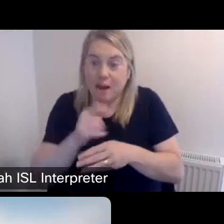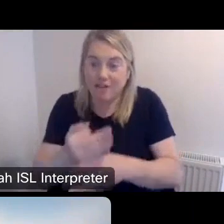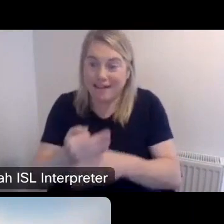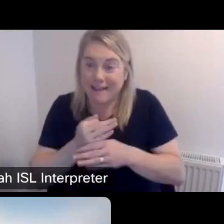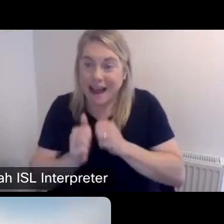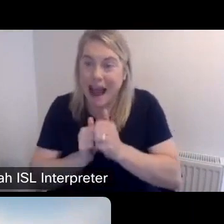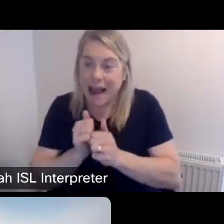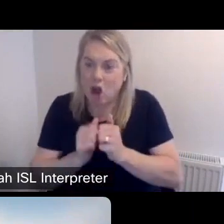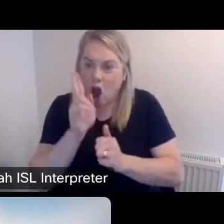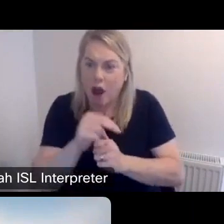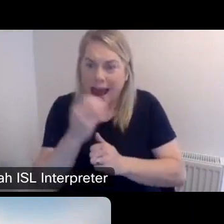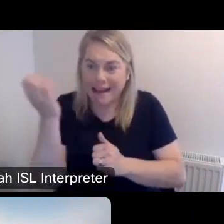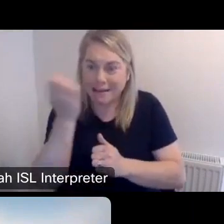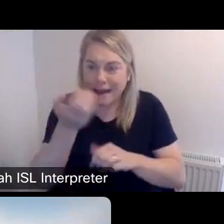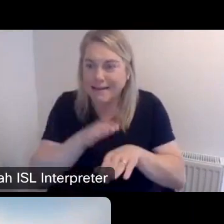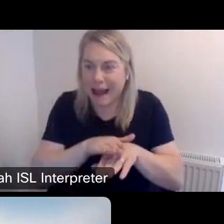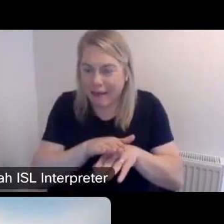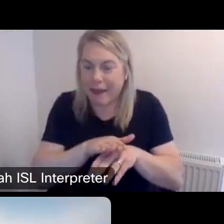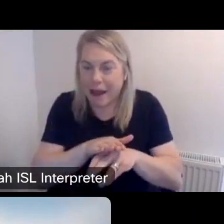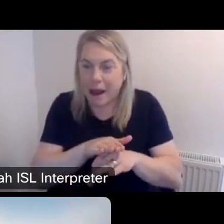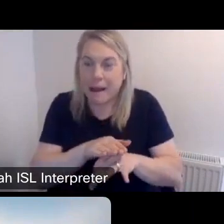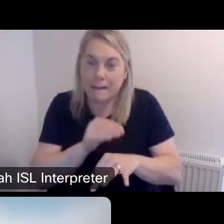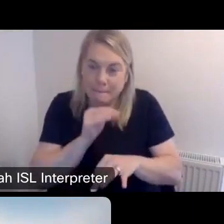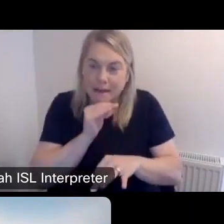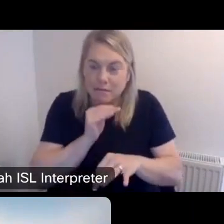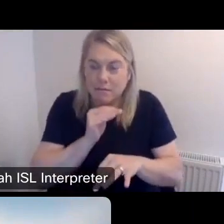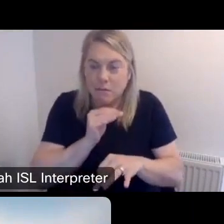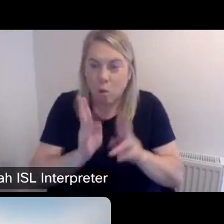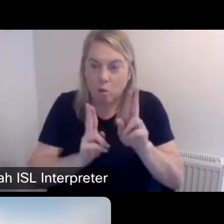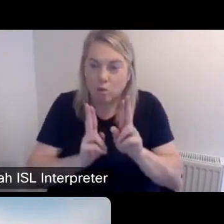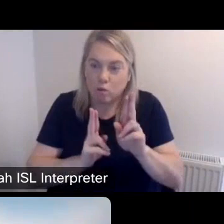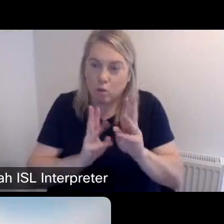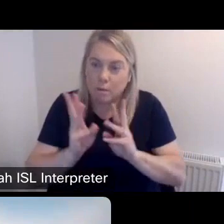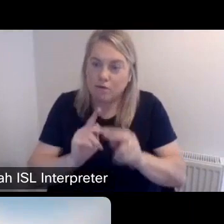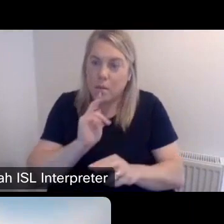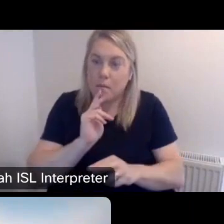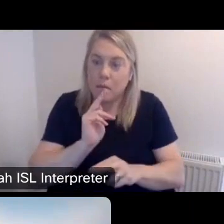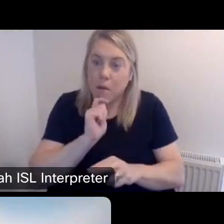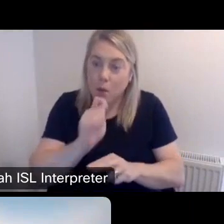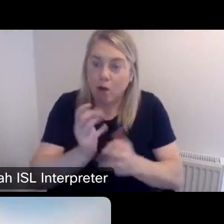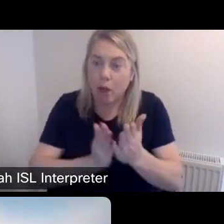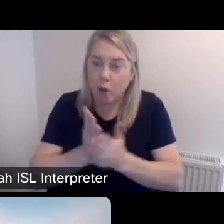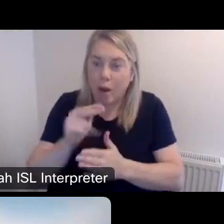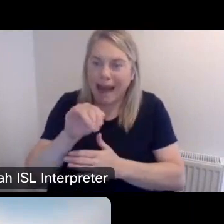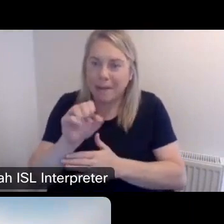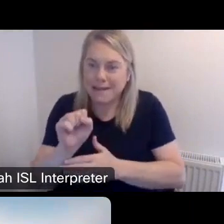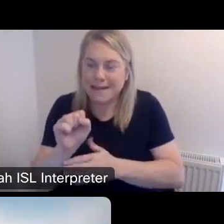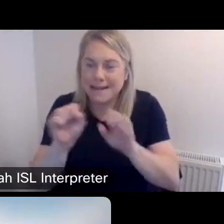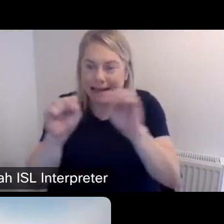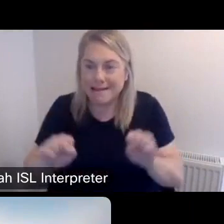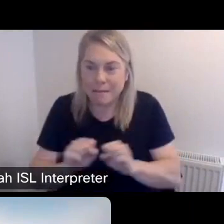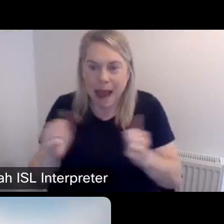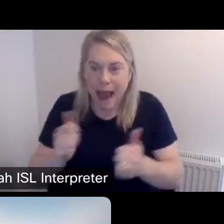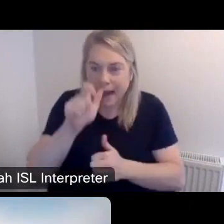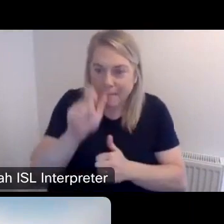an unexpected death would be reported through the NIMS system, and any patients and families who